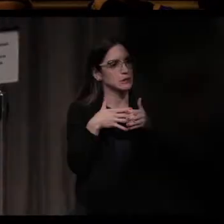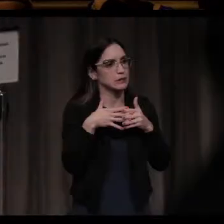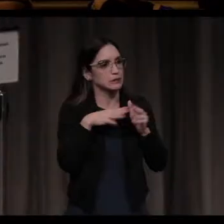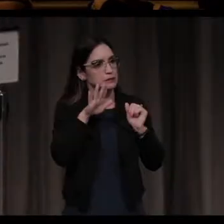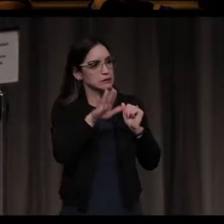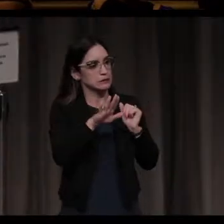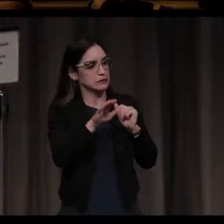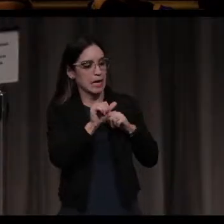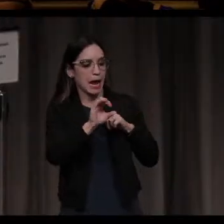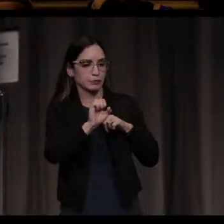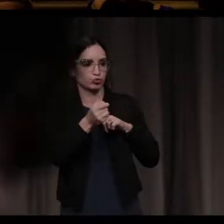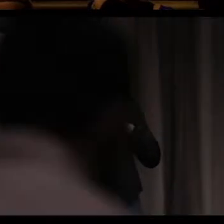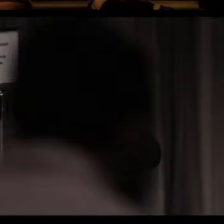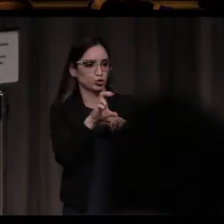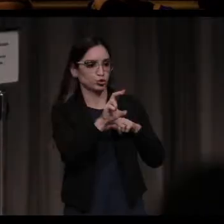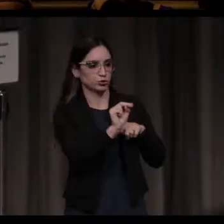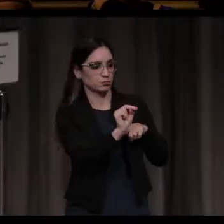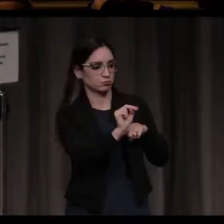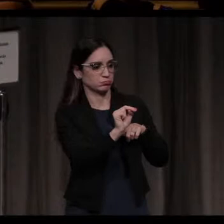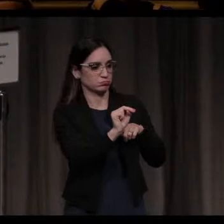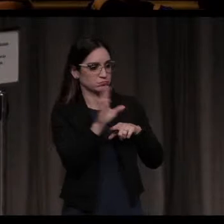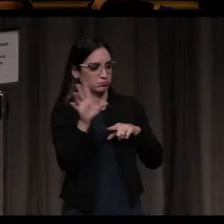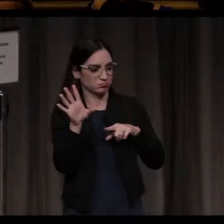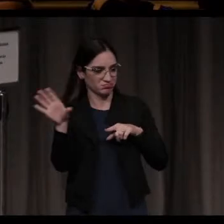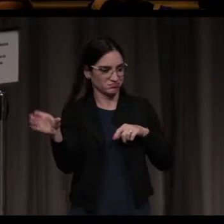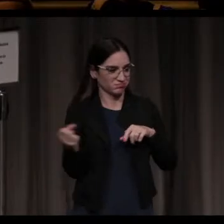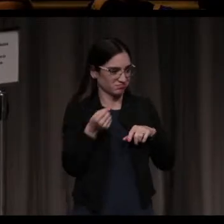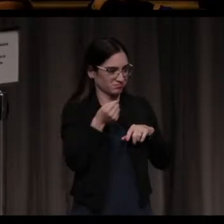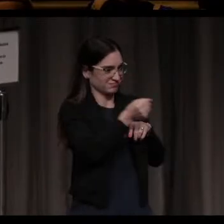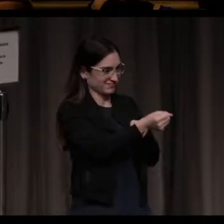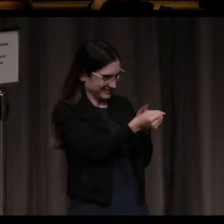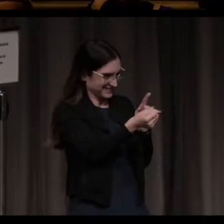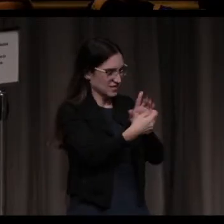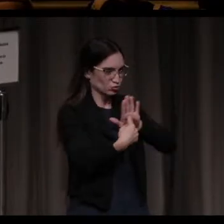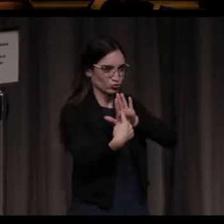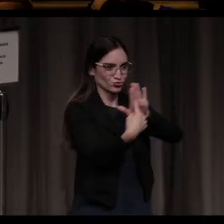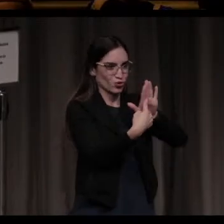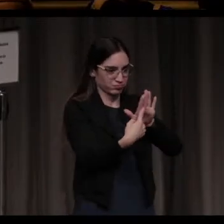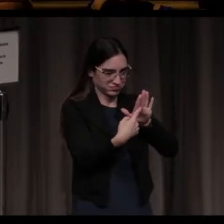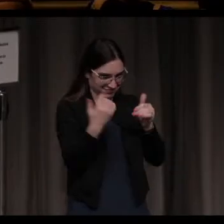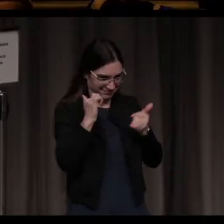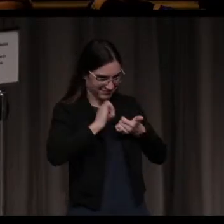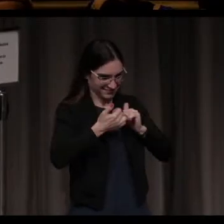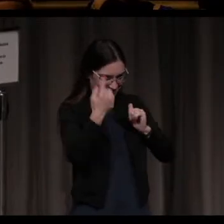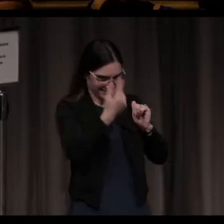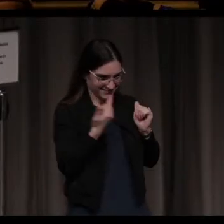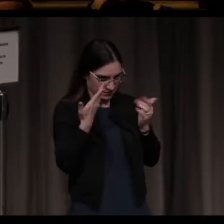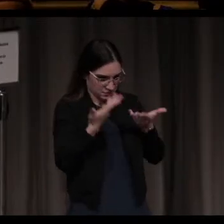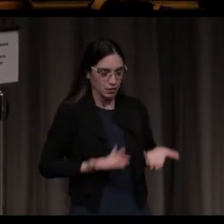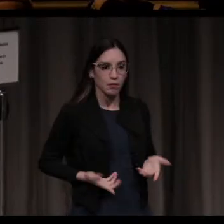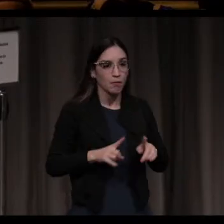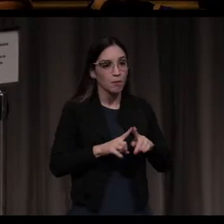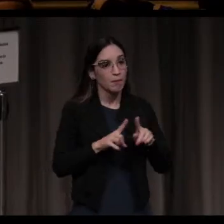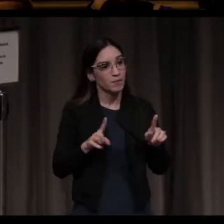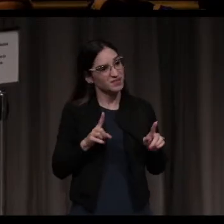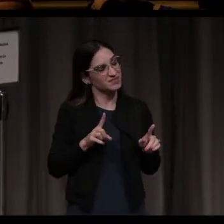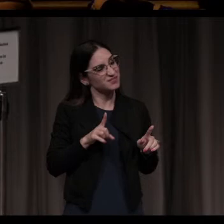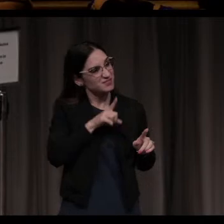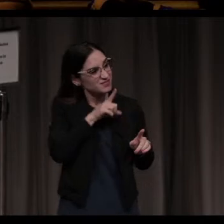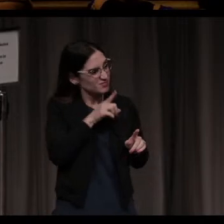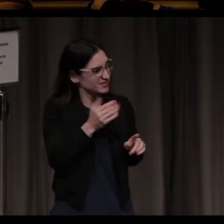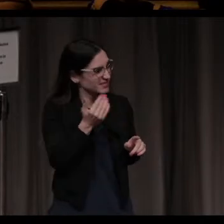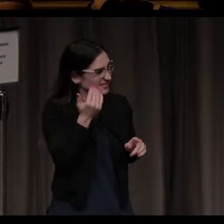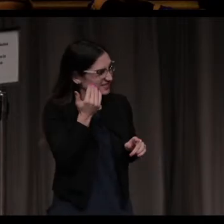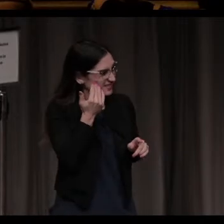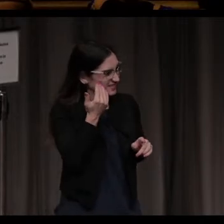which, funnily enough, they both were born more or less at the same time, and for some reason we know a lot about one and not about the